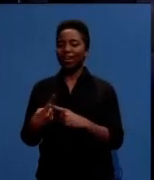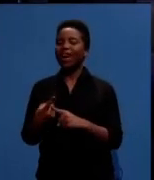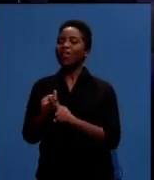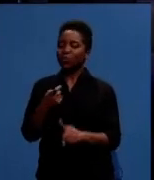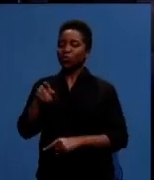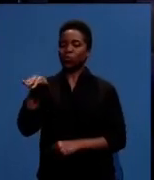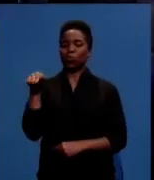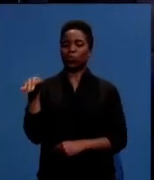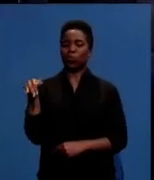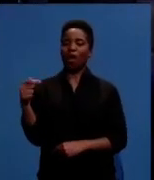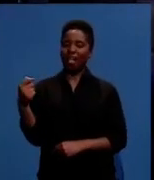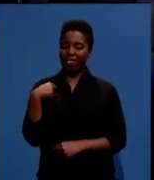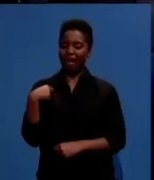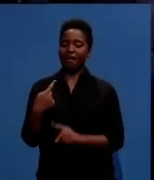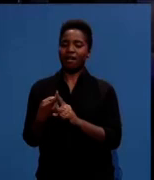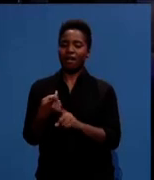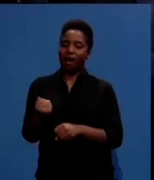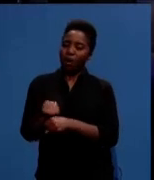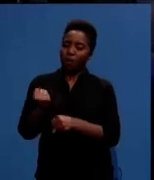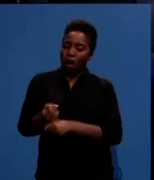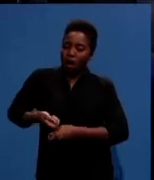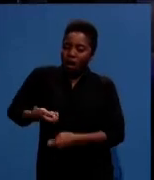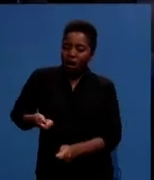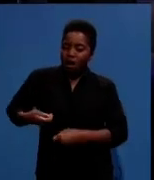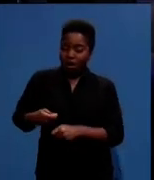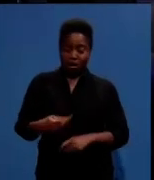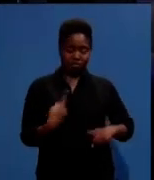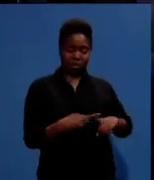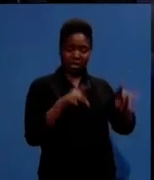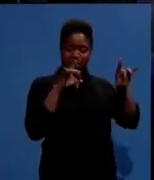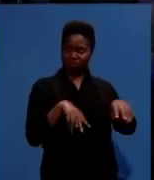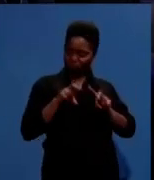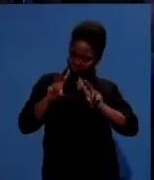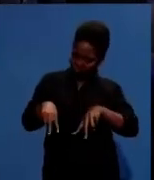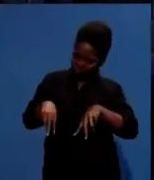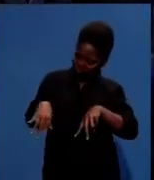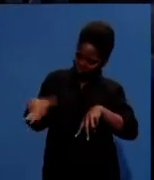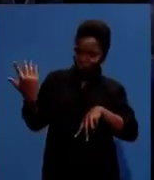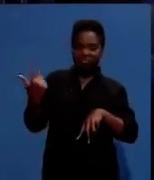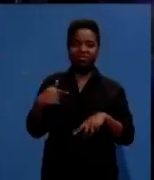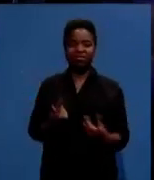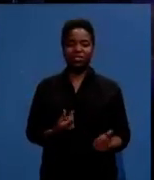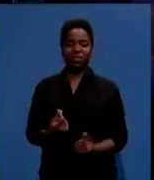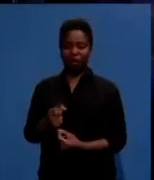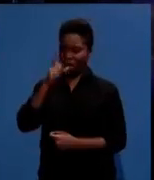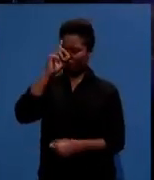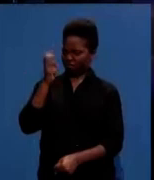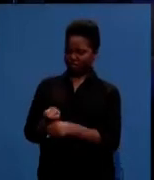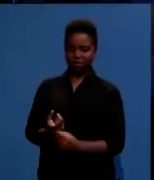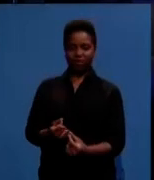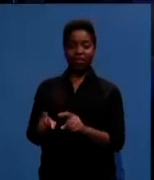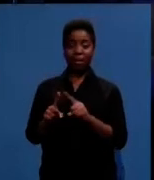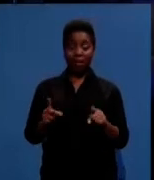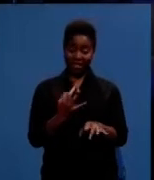Xhosa speakers. They were refugees from Shaka Zulu's armies, and they were looked down upon and did jobs other Africans refused to do. But